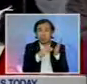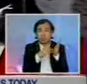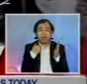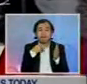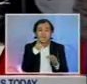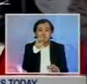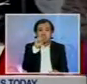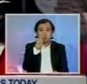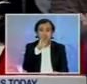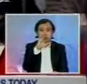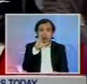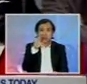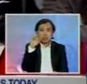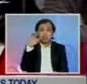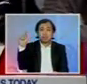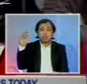of title number